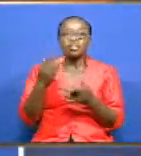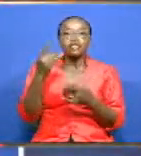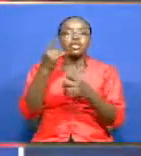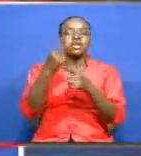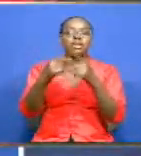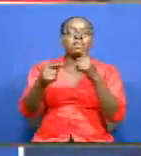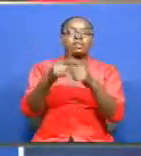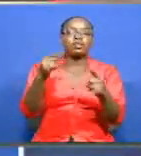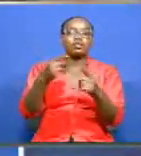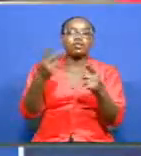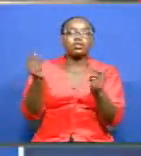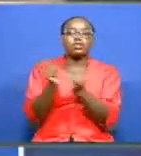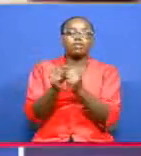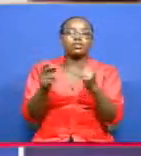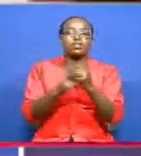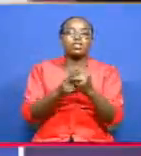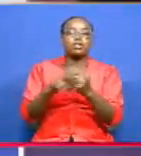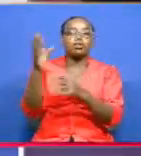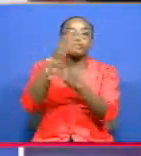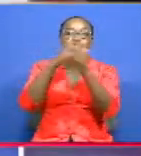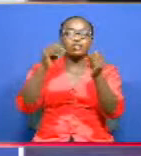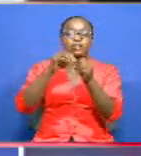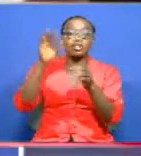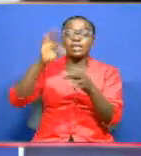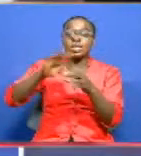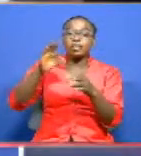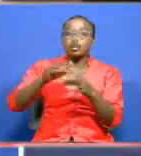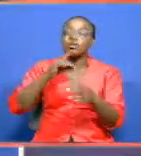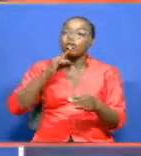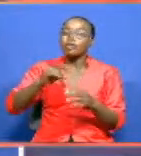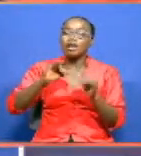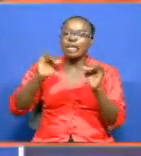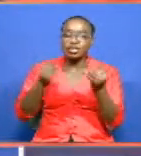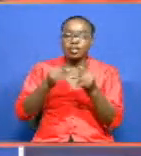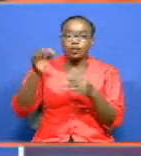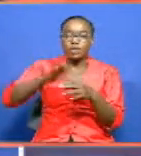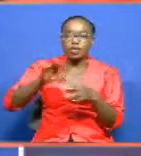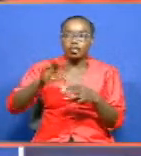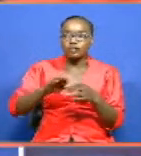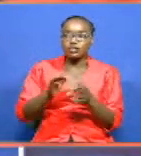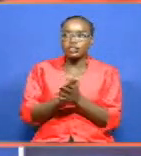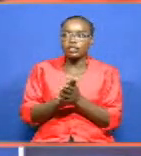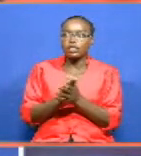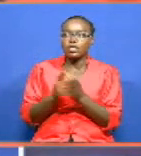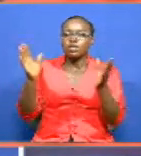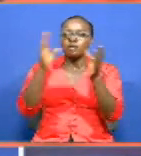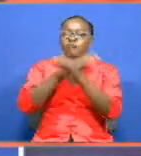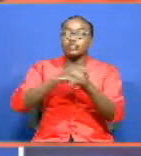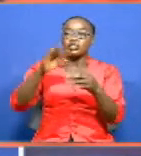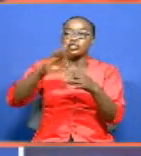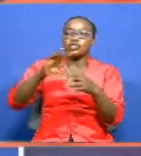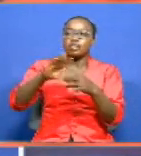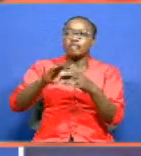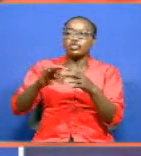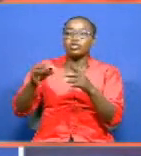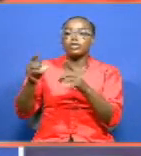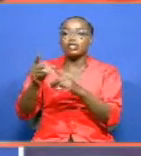of the 2017 presidential election and ordering a fresh election. That the presidential election held